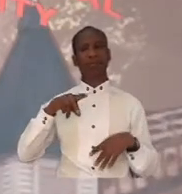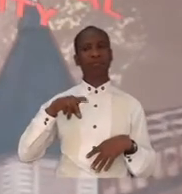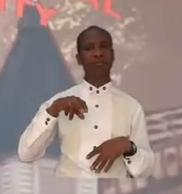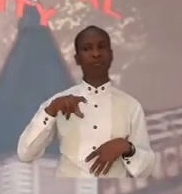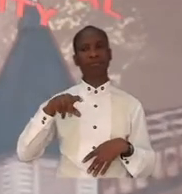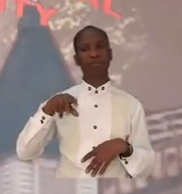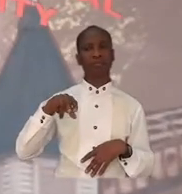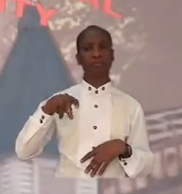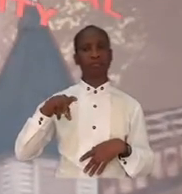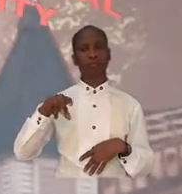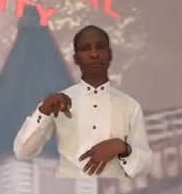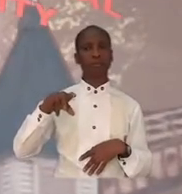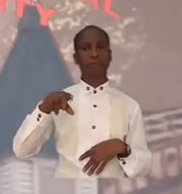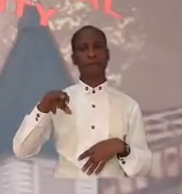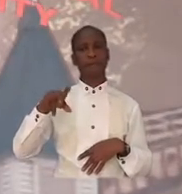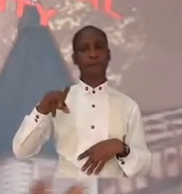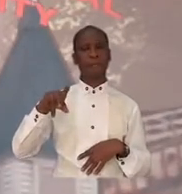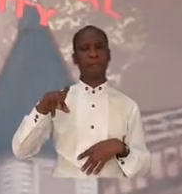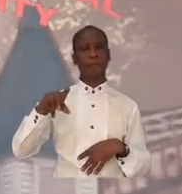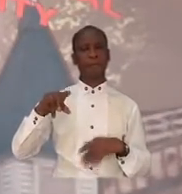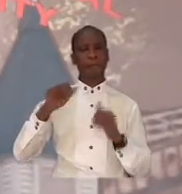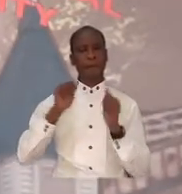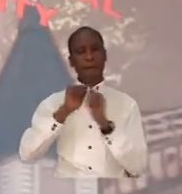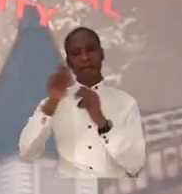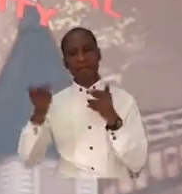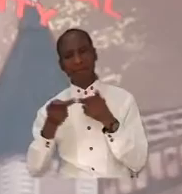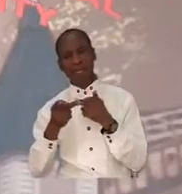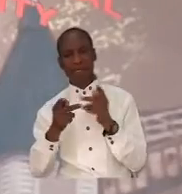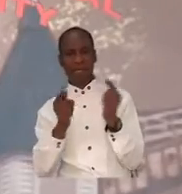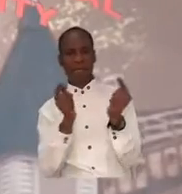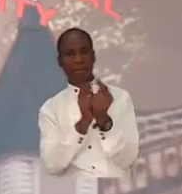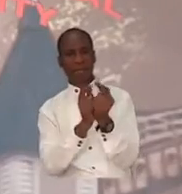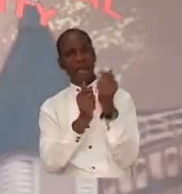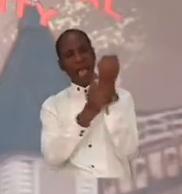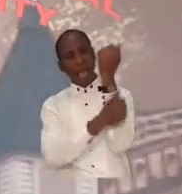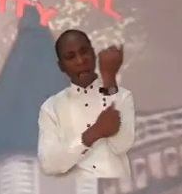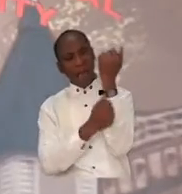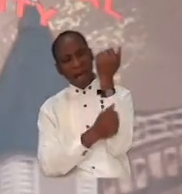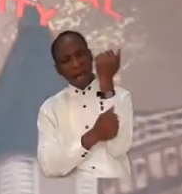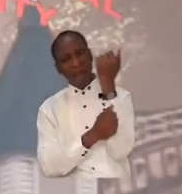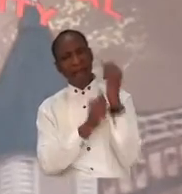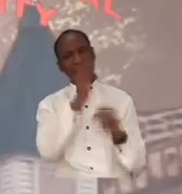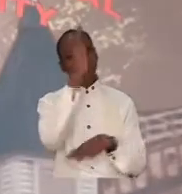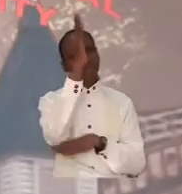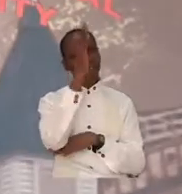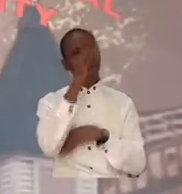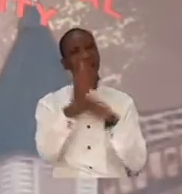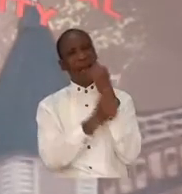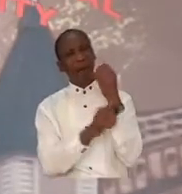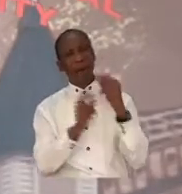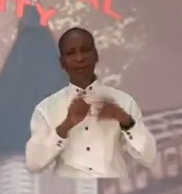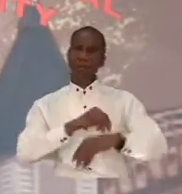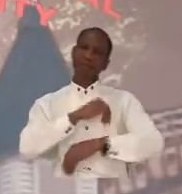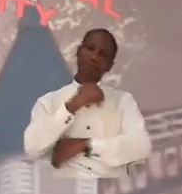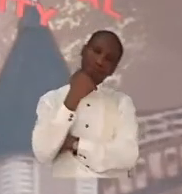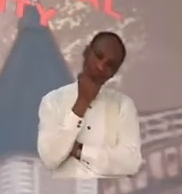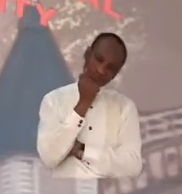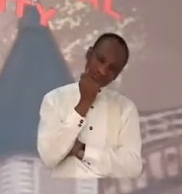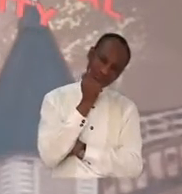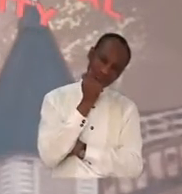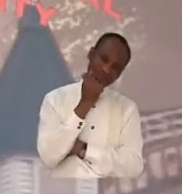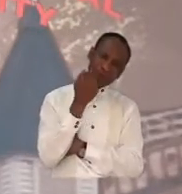na ye papa Abraham ne ntuma dan wo ho a ote ho na ewiabre ohun se mema miensa bi twem na ofre won